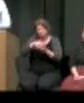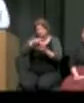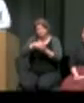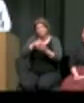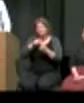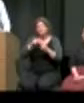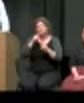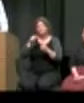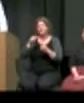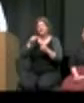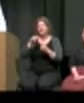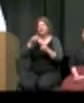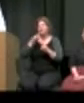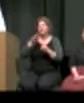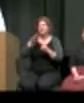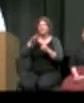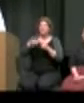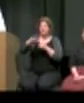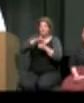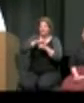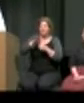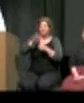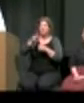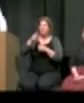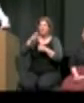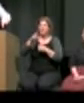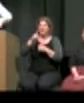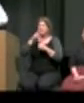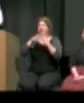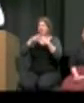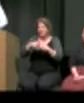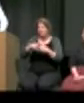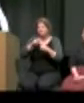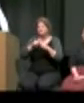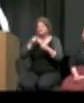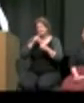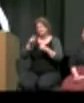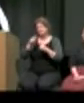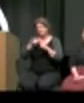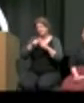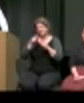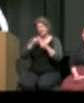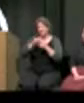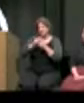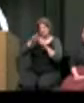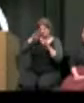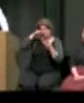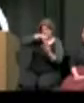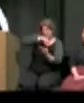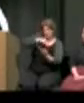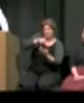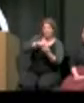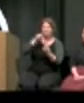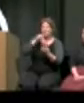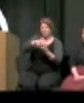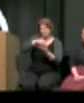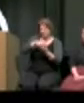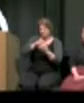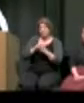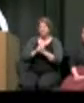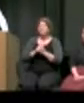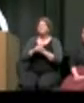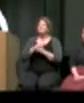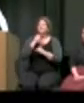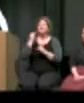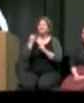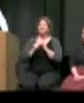doesn't collapse, making sure again everything's safe, and changing the sloping of that dredging. And then finally,